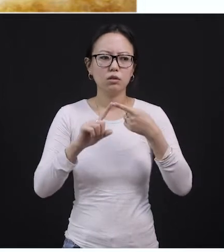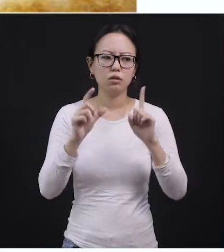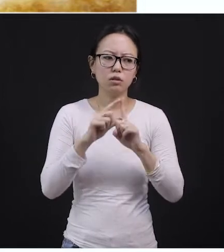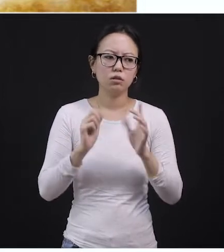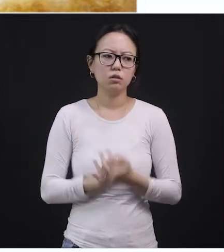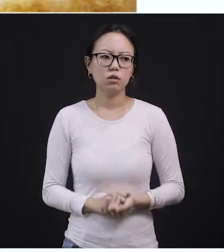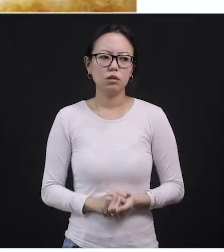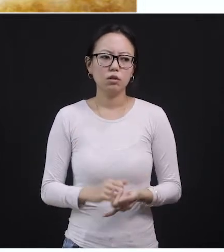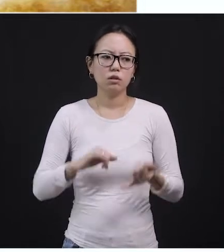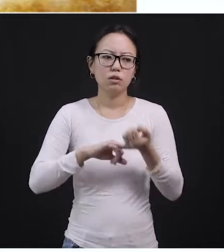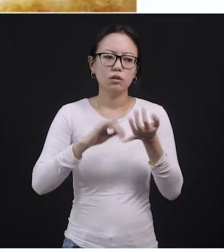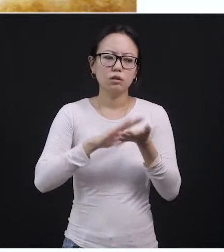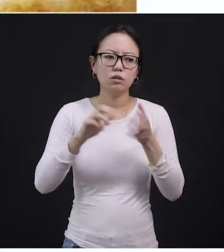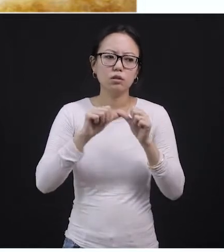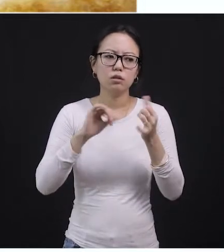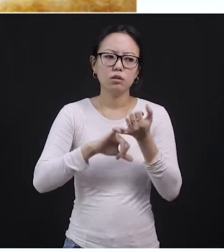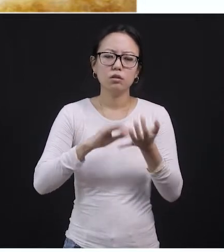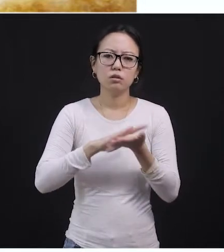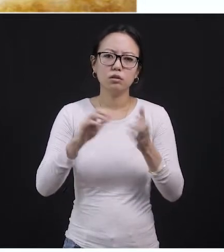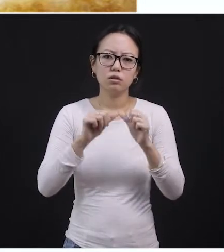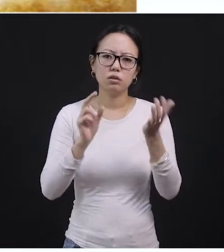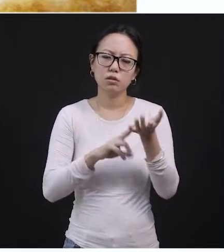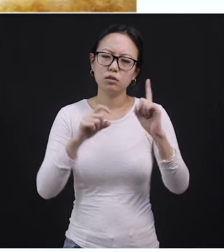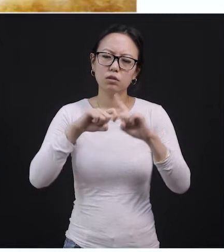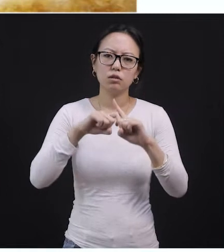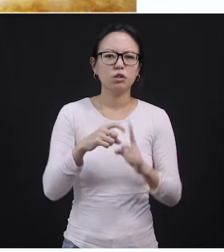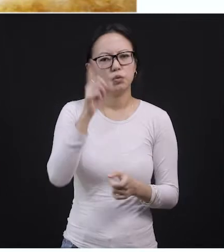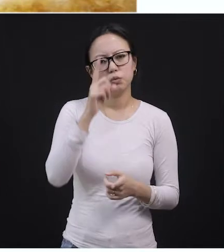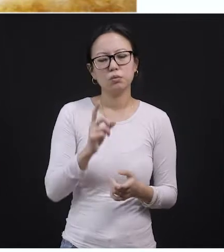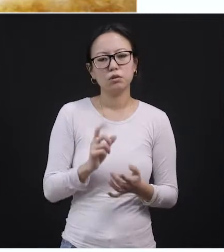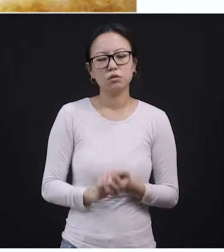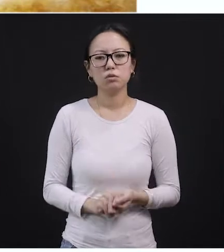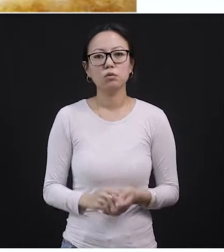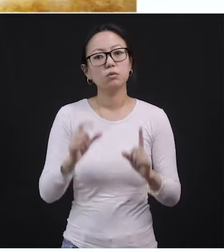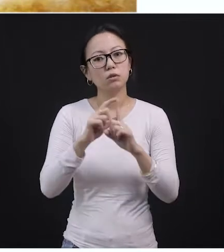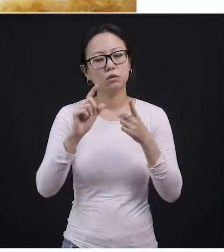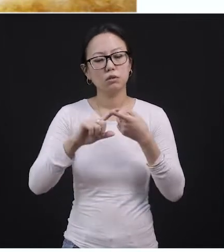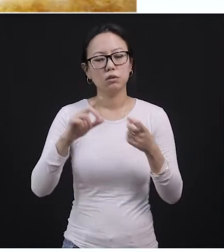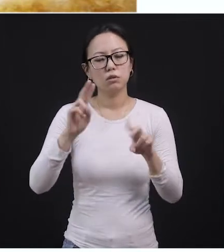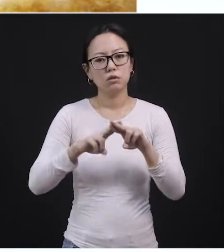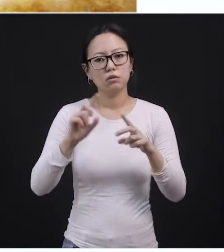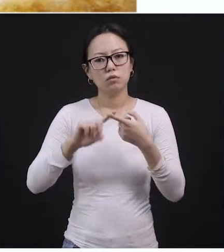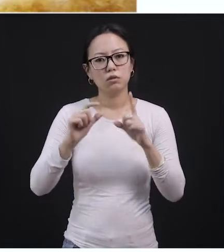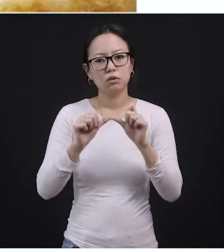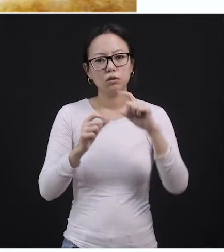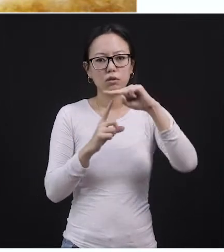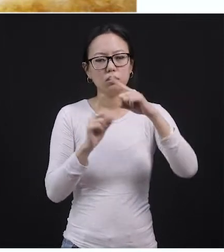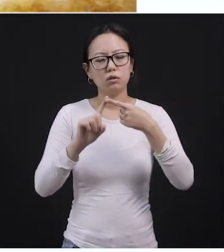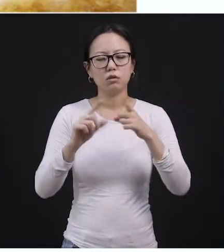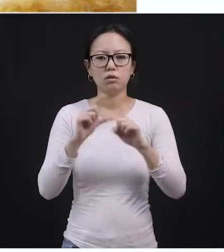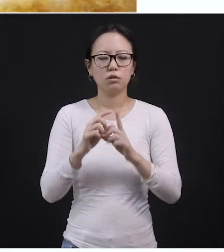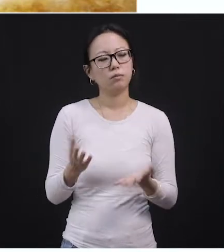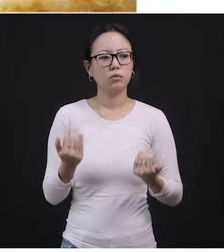to defeat him. And then he conquered Punjab and defeated the rulers, and